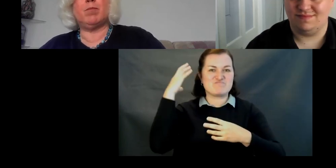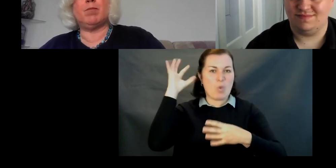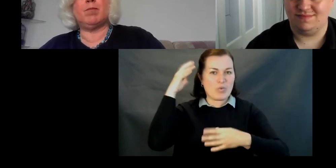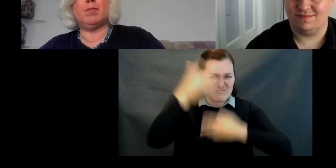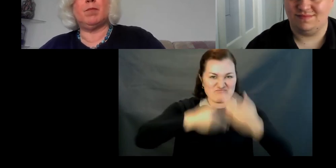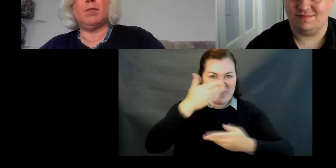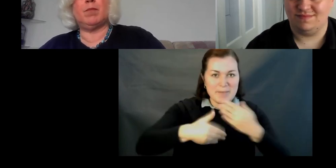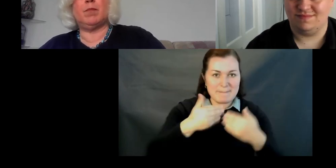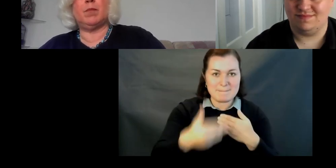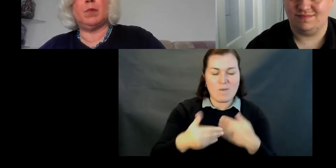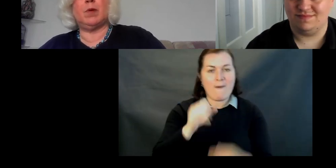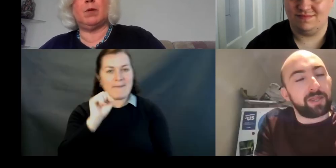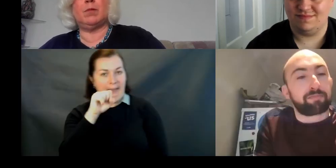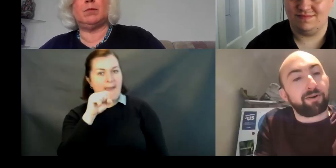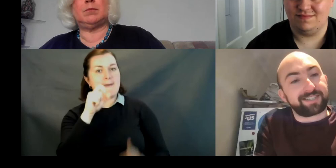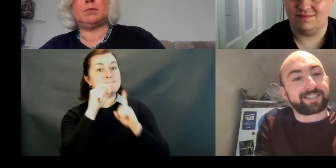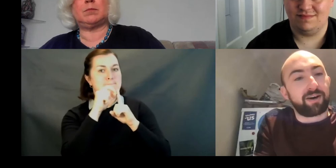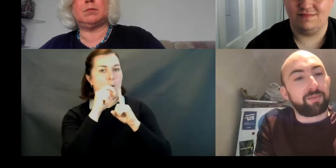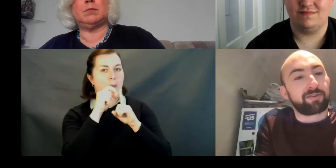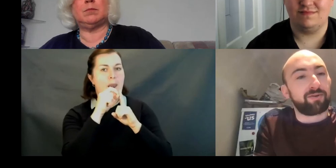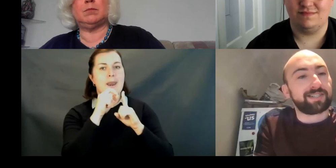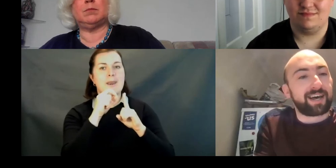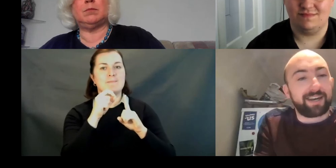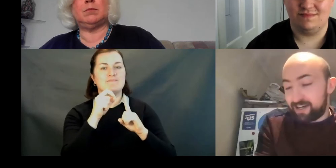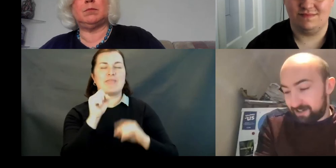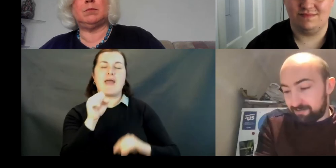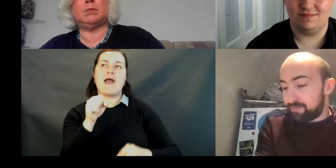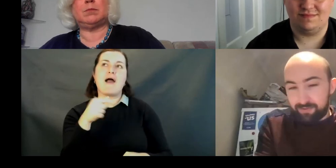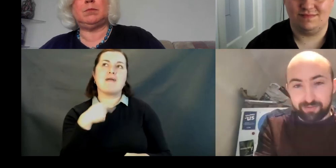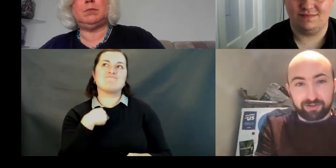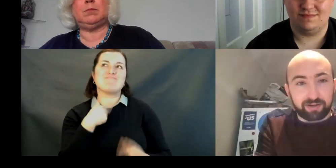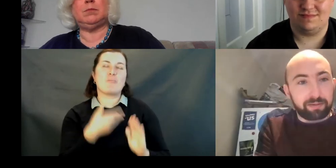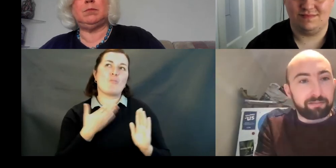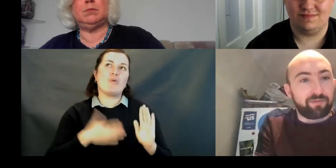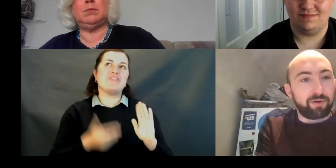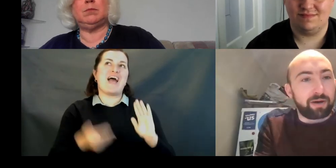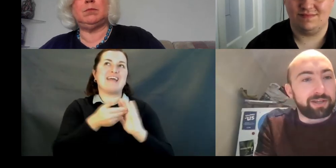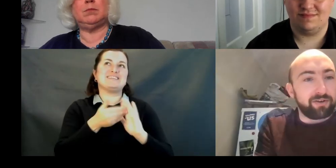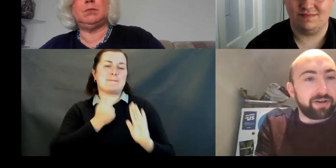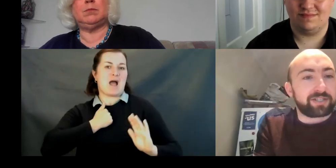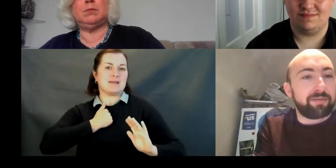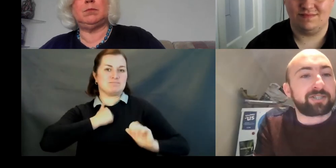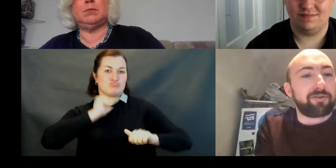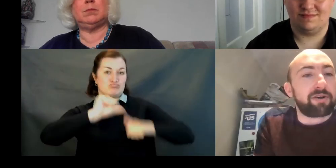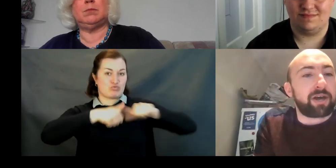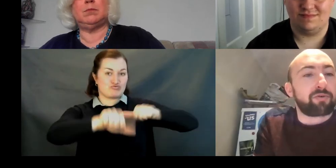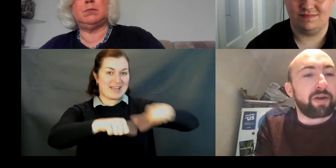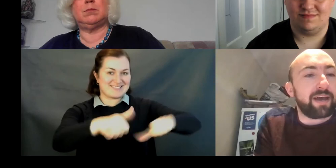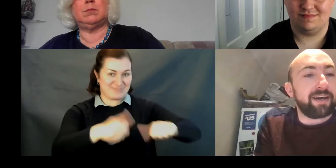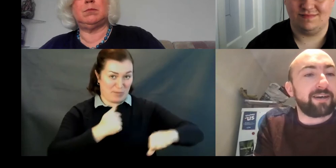what really worked about the process that I went through is that you were talking a bit before about whether you're an interpreter